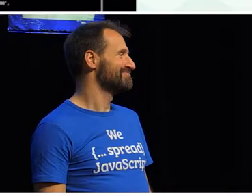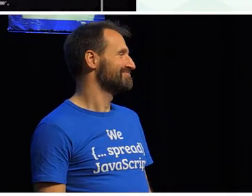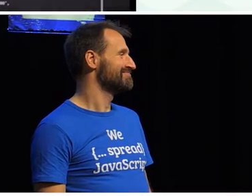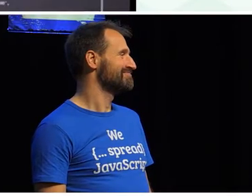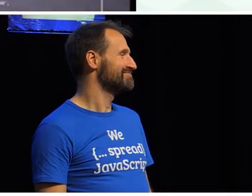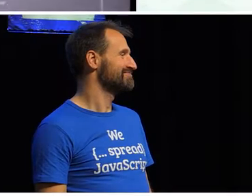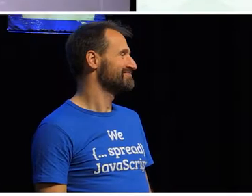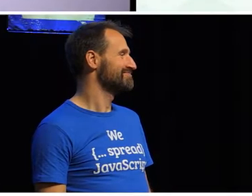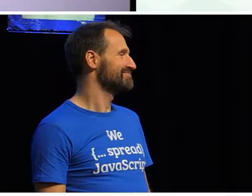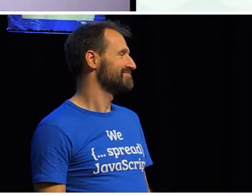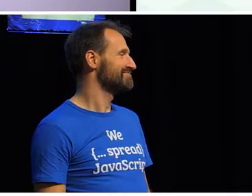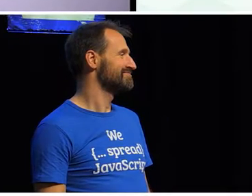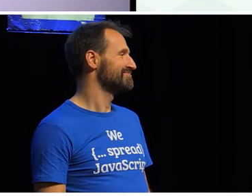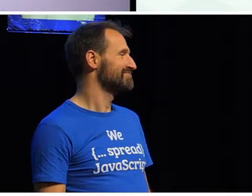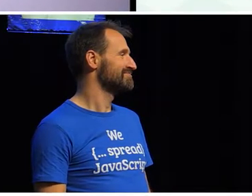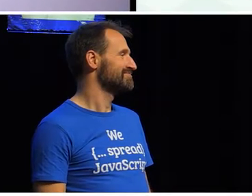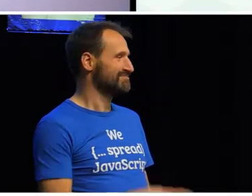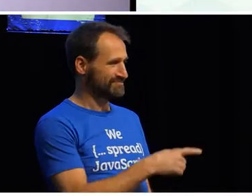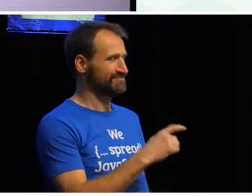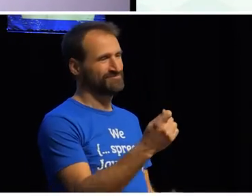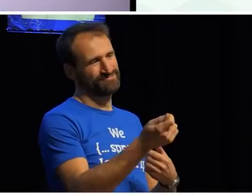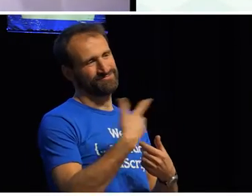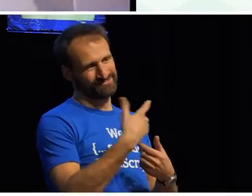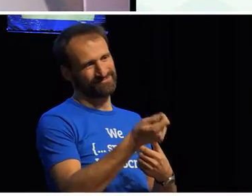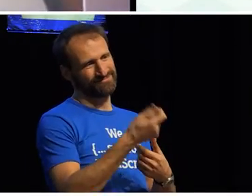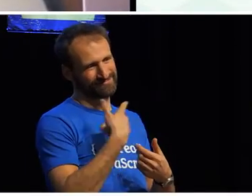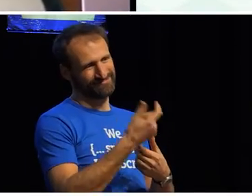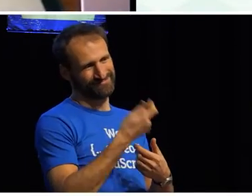So yay, cat's detected. And I send him in SMS.